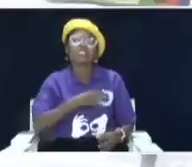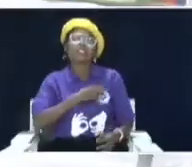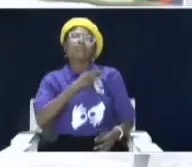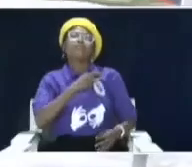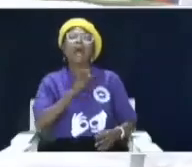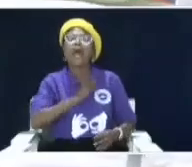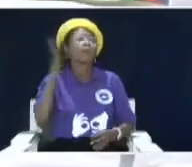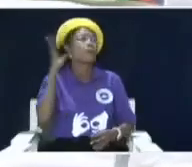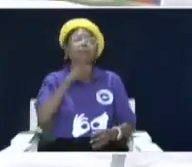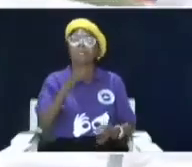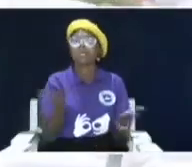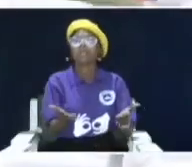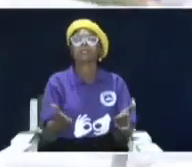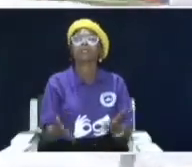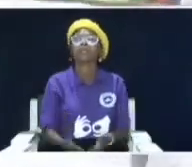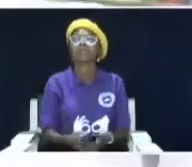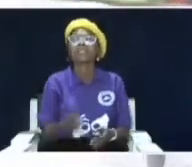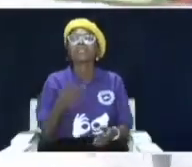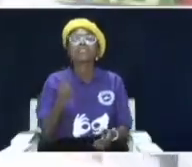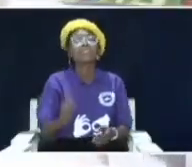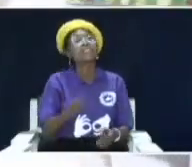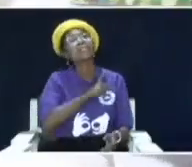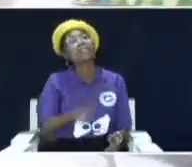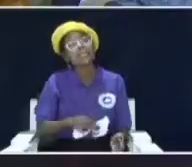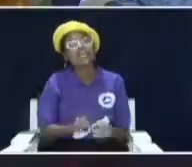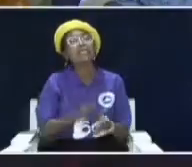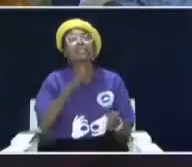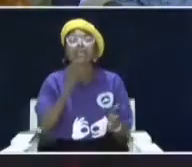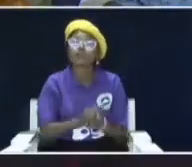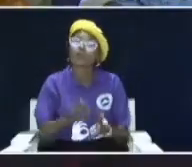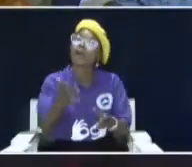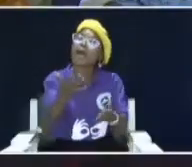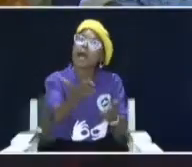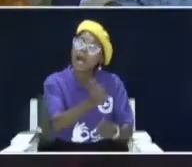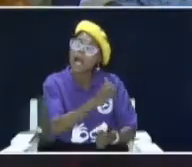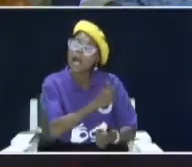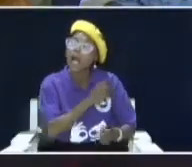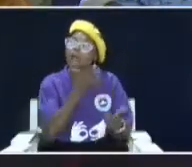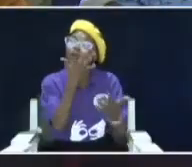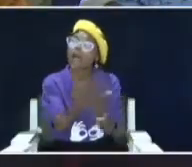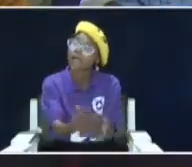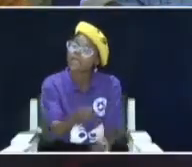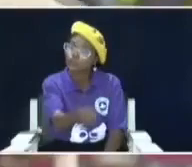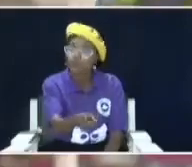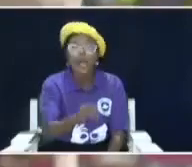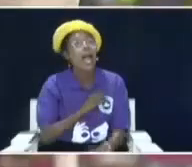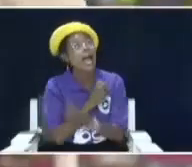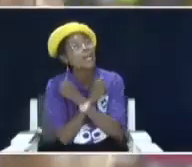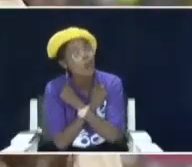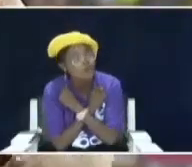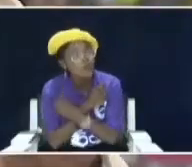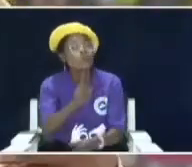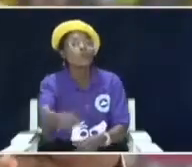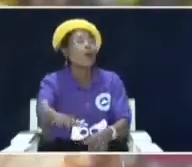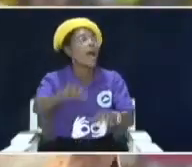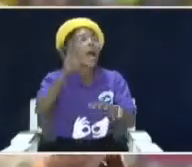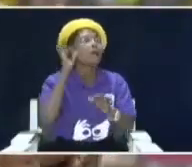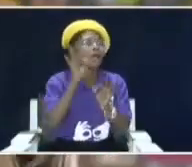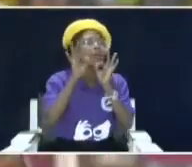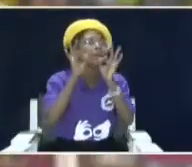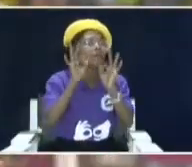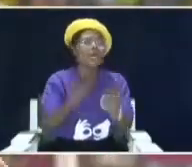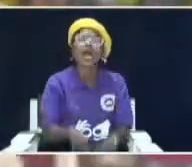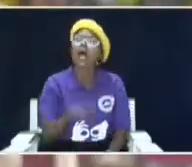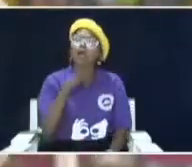here. It's the king that said, I should come and get you. You know I like you. I love you. You are a very wonderful man of